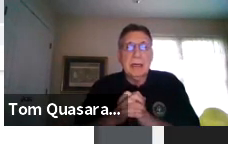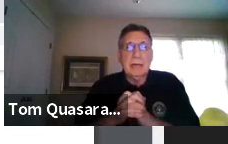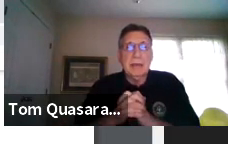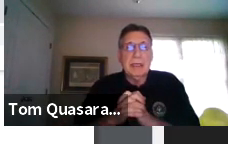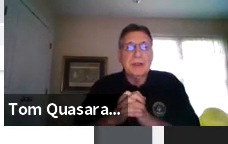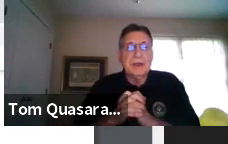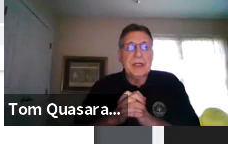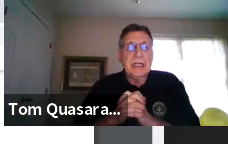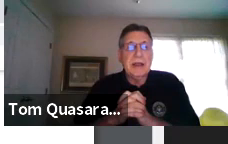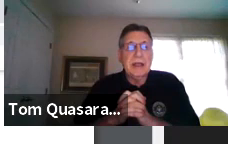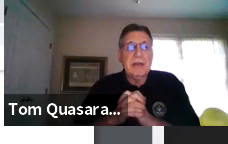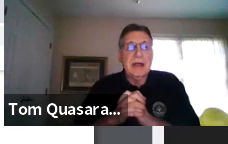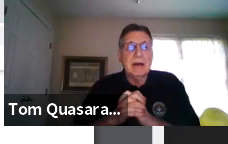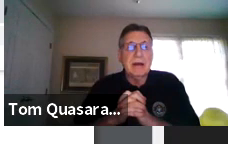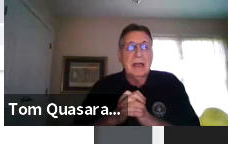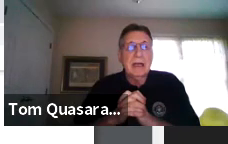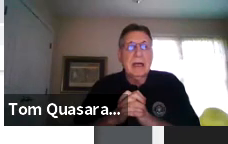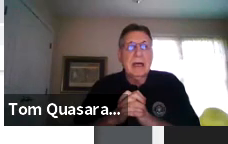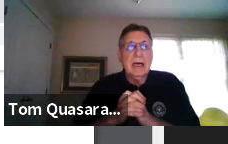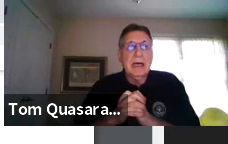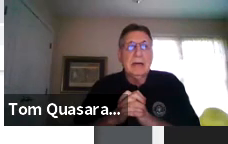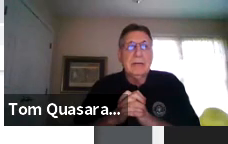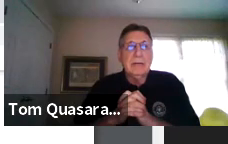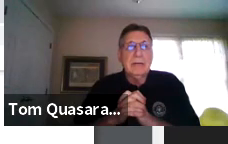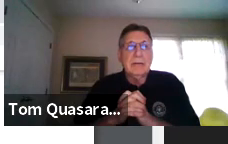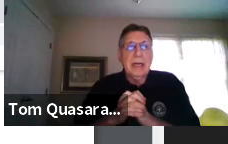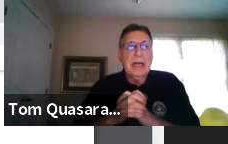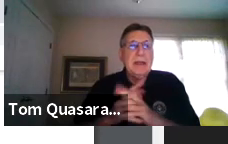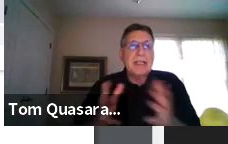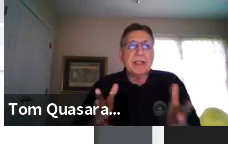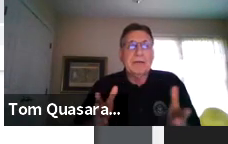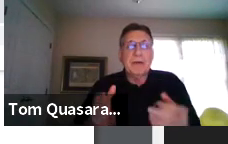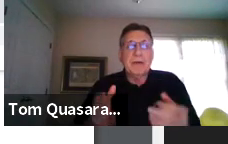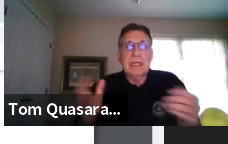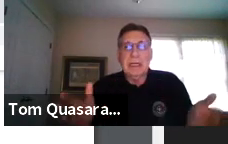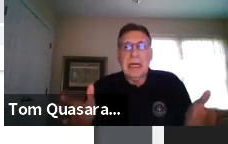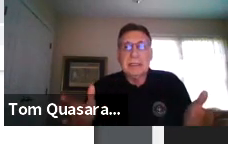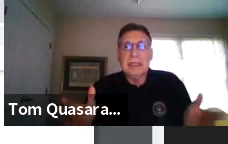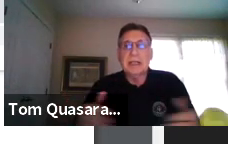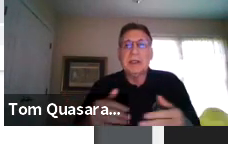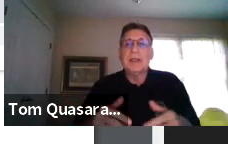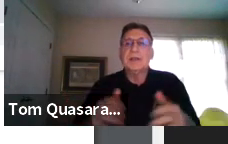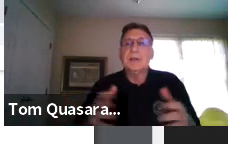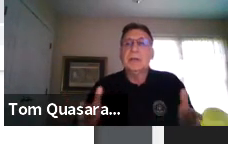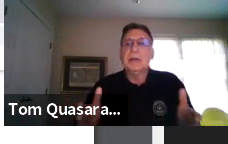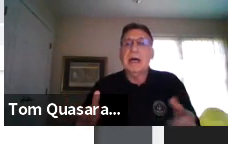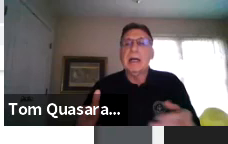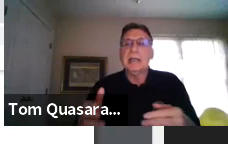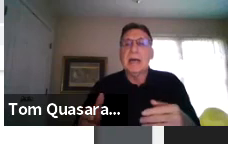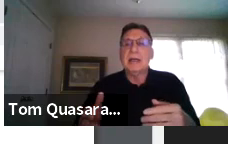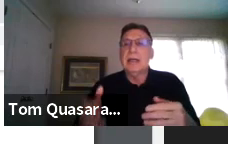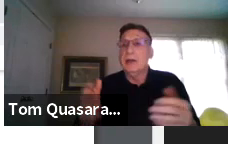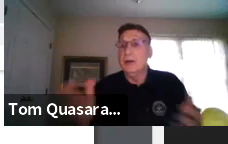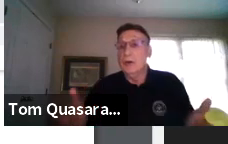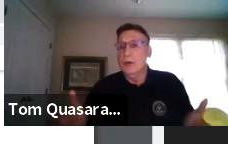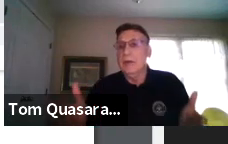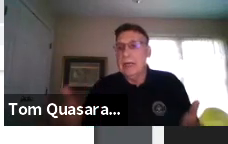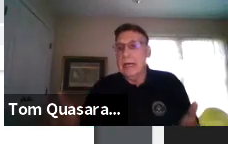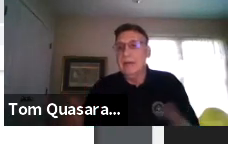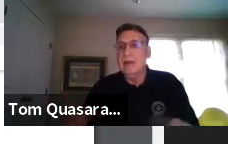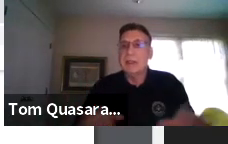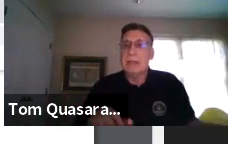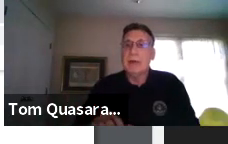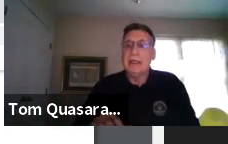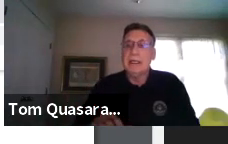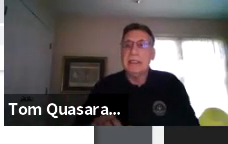Mike, unless you see anything there. And then section 14, the last section, says a public body is obligated to do what?